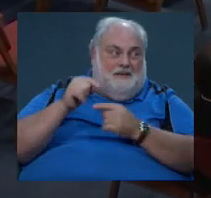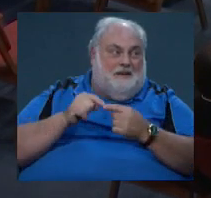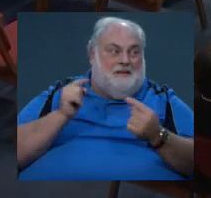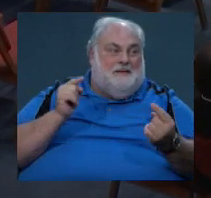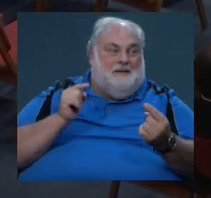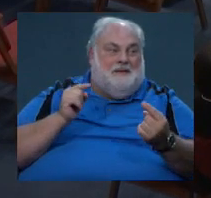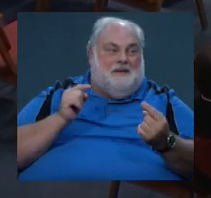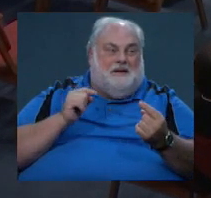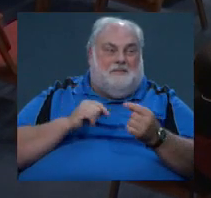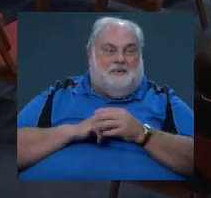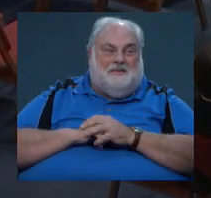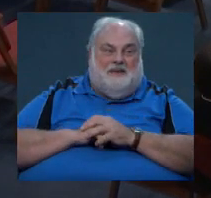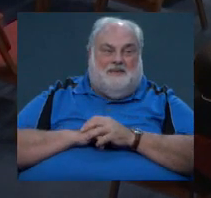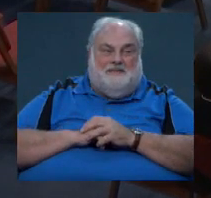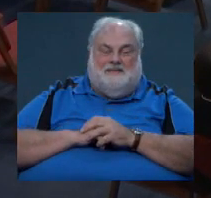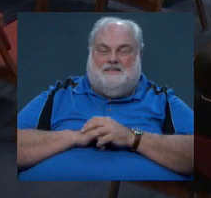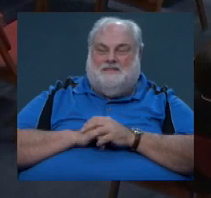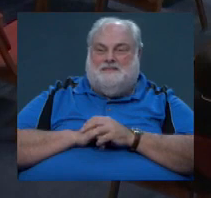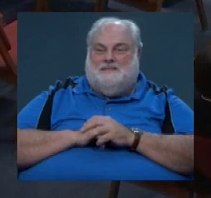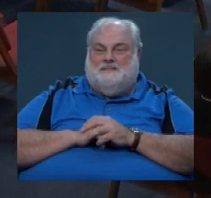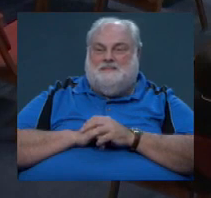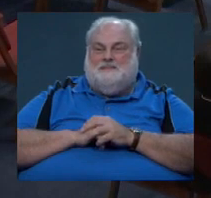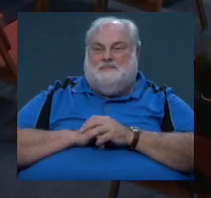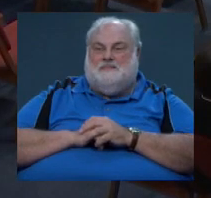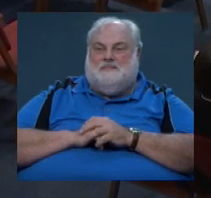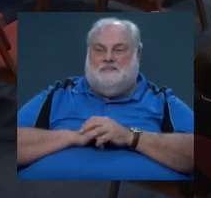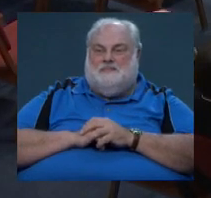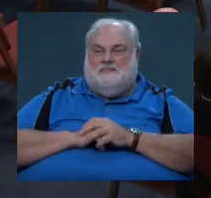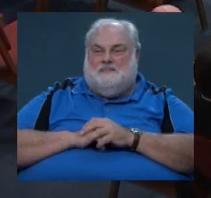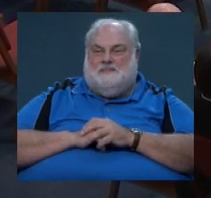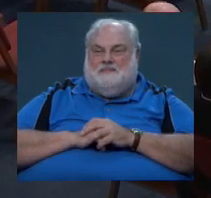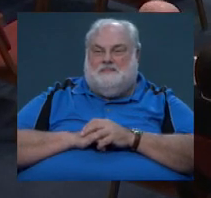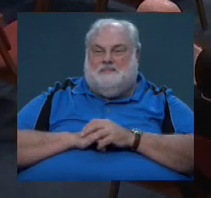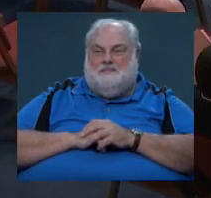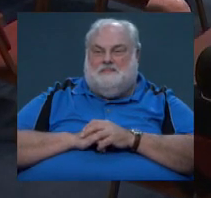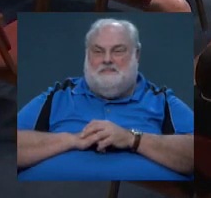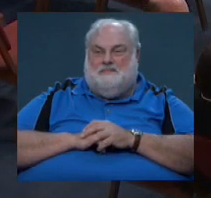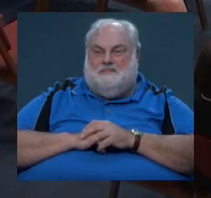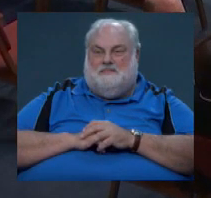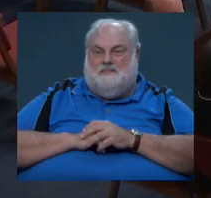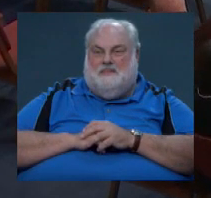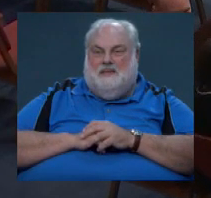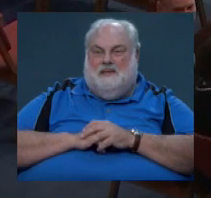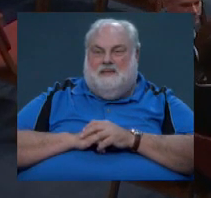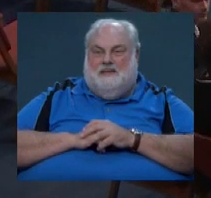opposed? Thank you. Thank you. Passed.